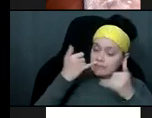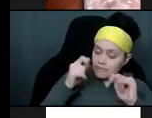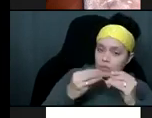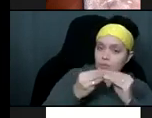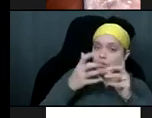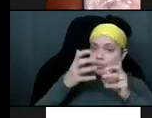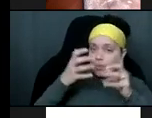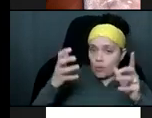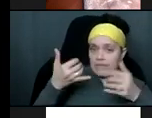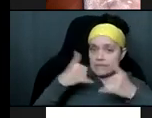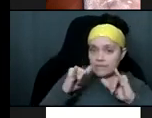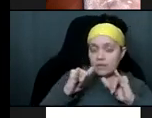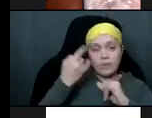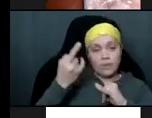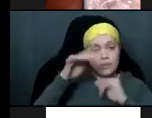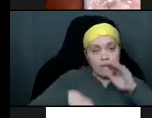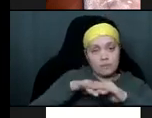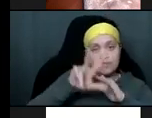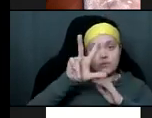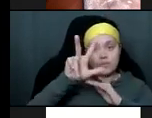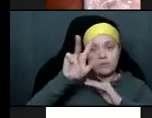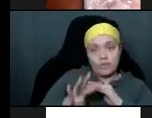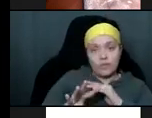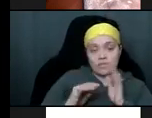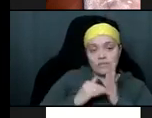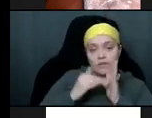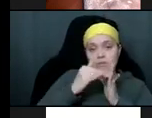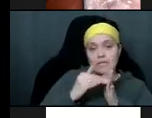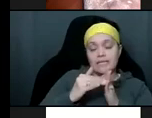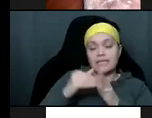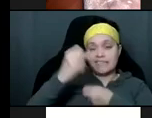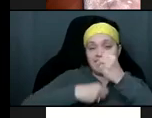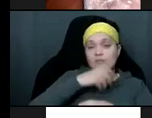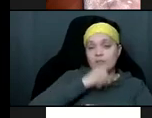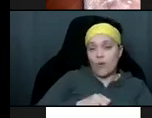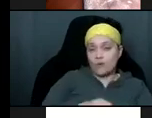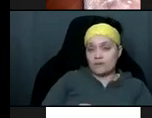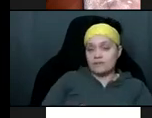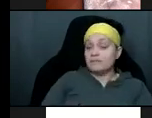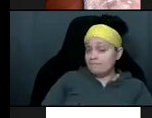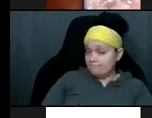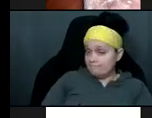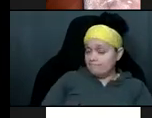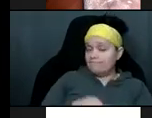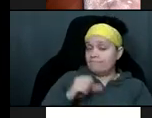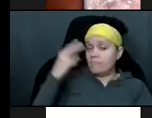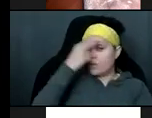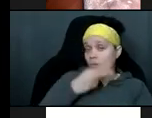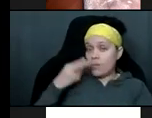some and only up to 750,000 years old. Okay, so